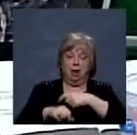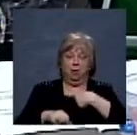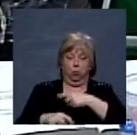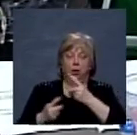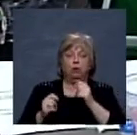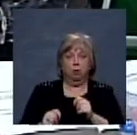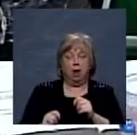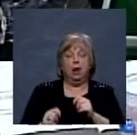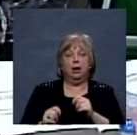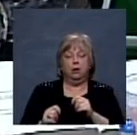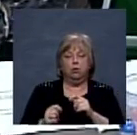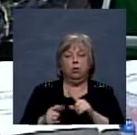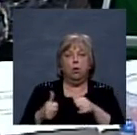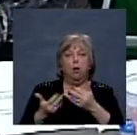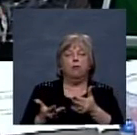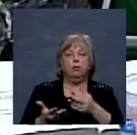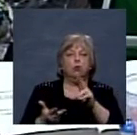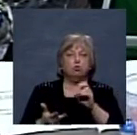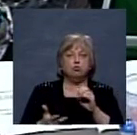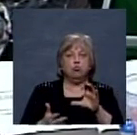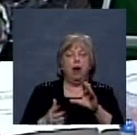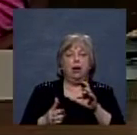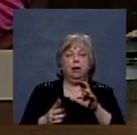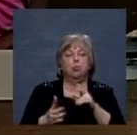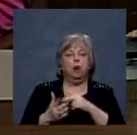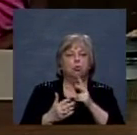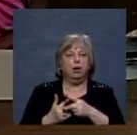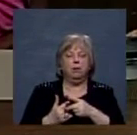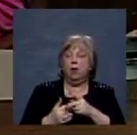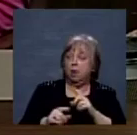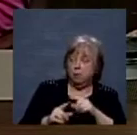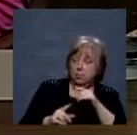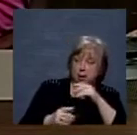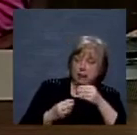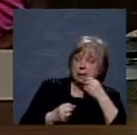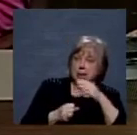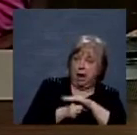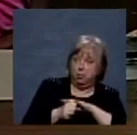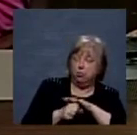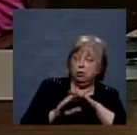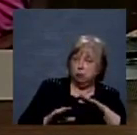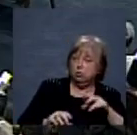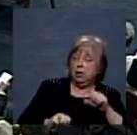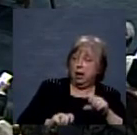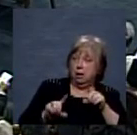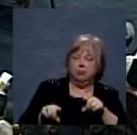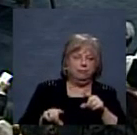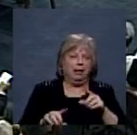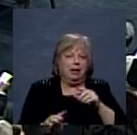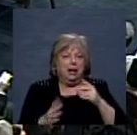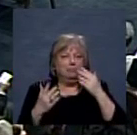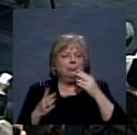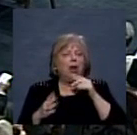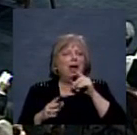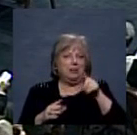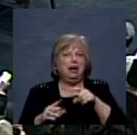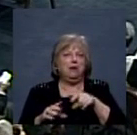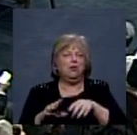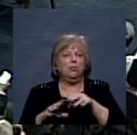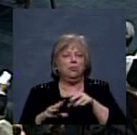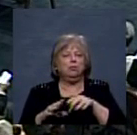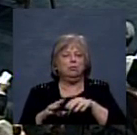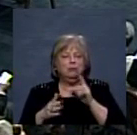can attend these. Great. I just need to get an update on everything that that's operating, yeah. As well as the hours